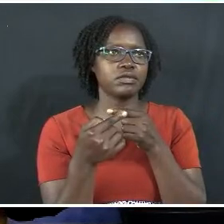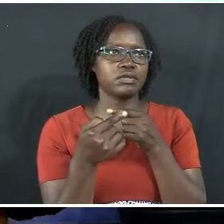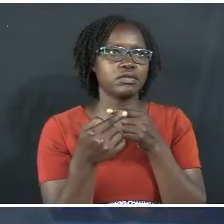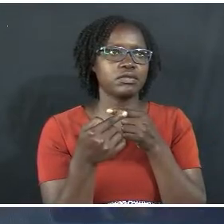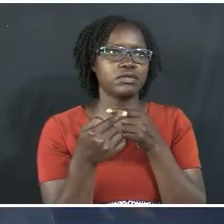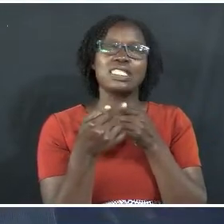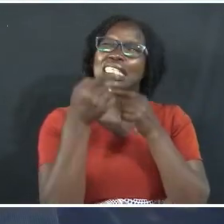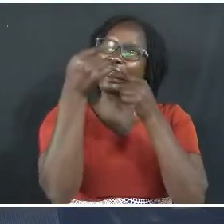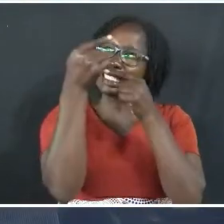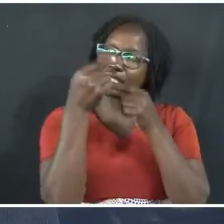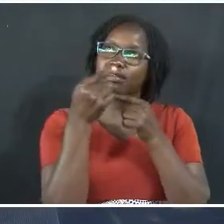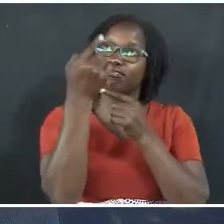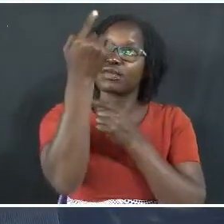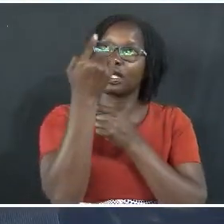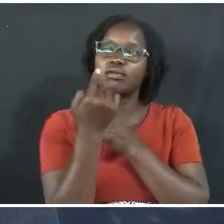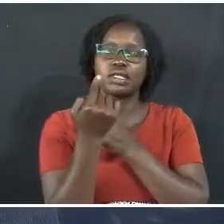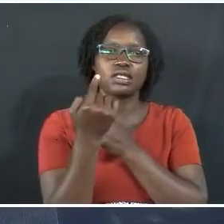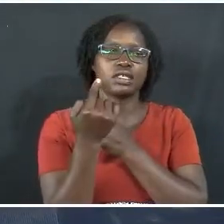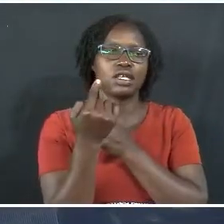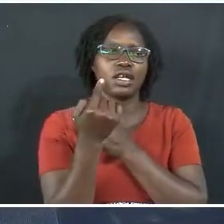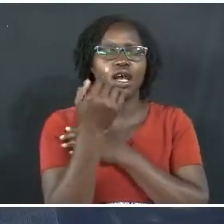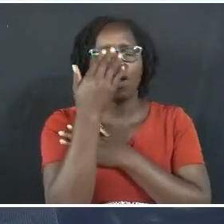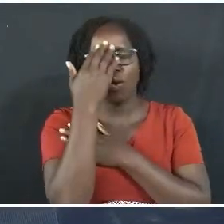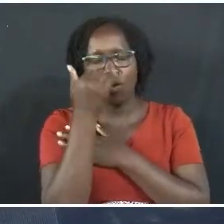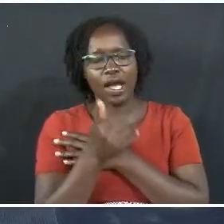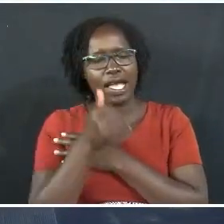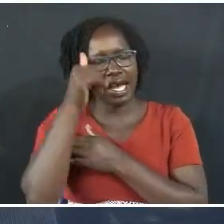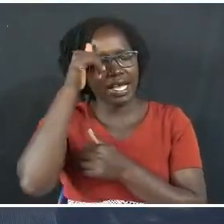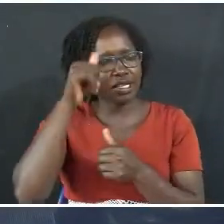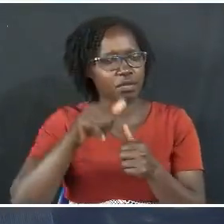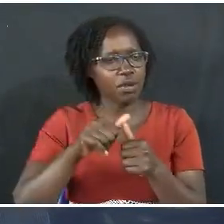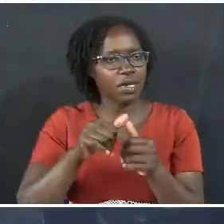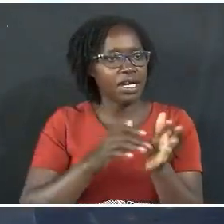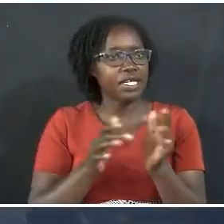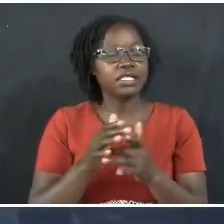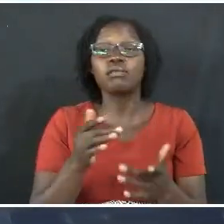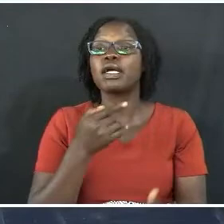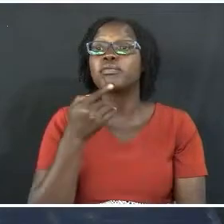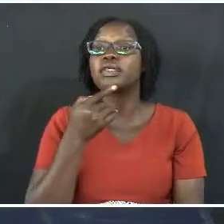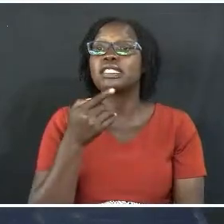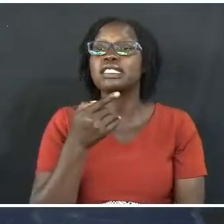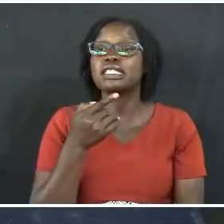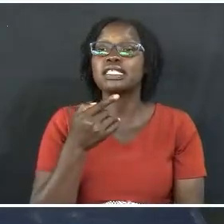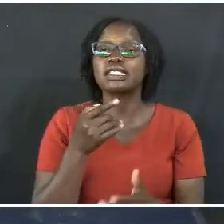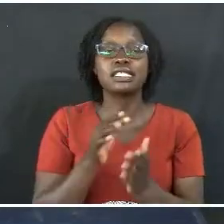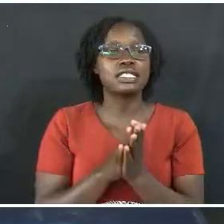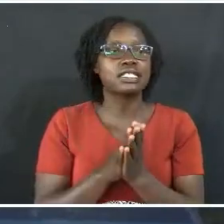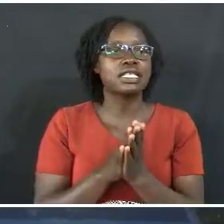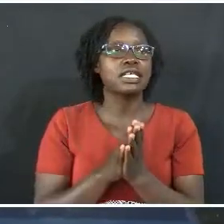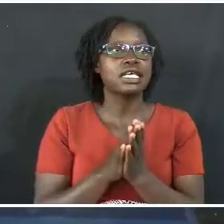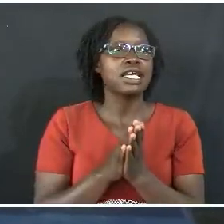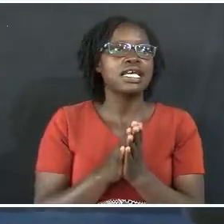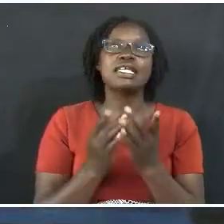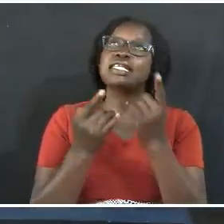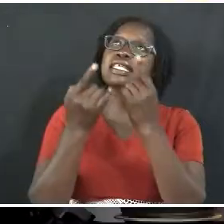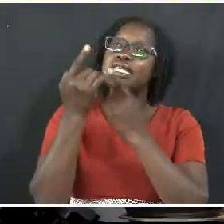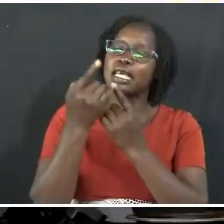And he's coming. Oh, I remember the Bible says he came as a